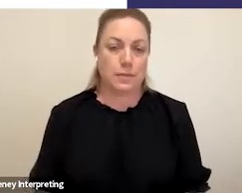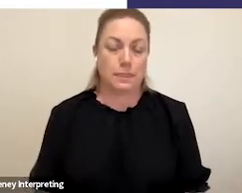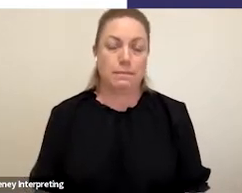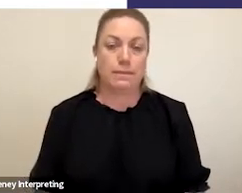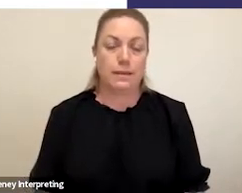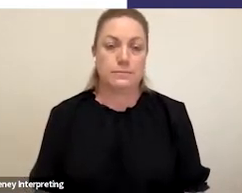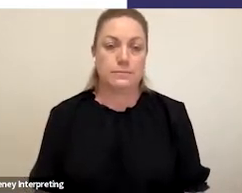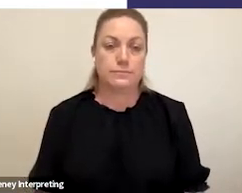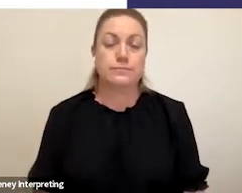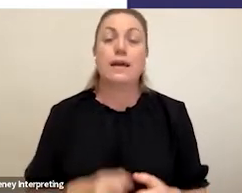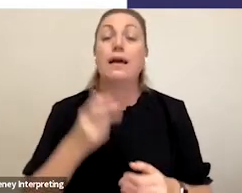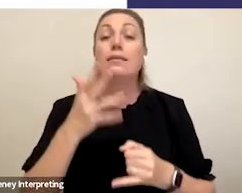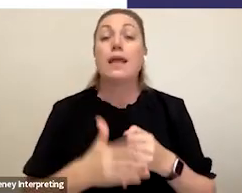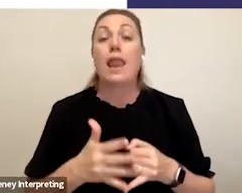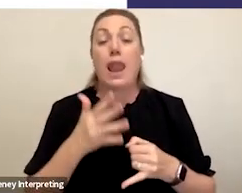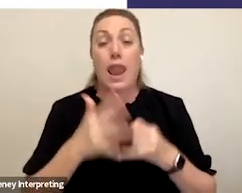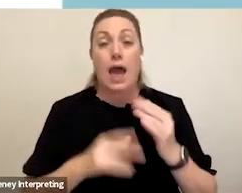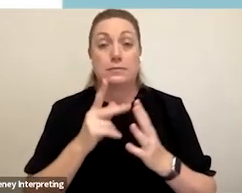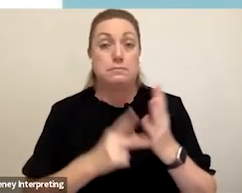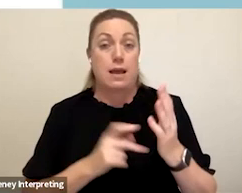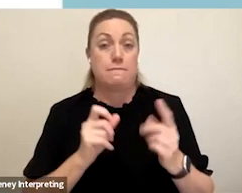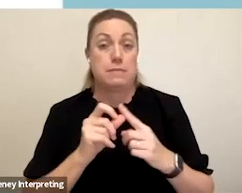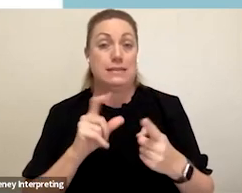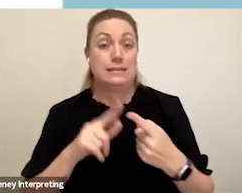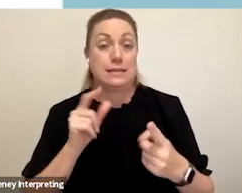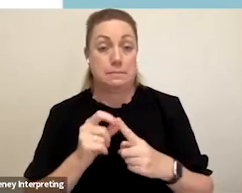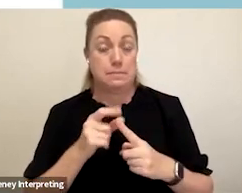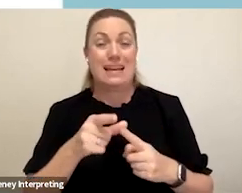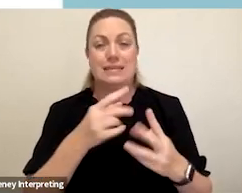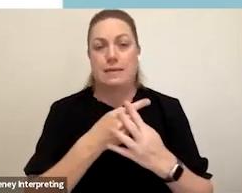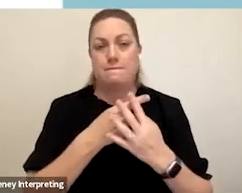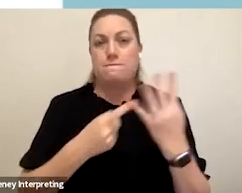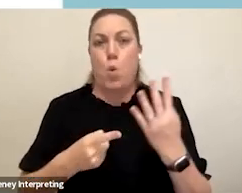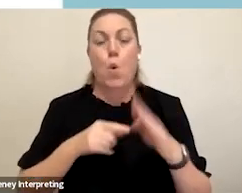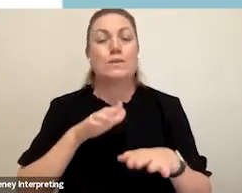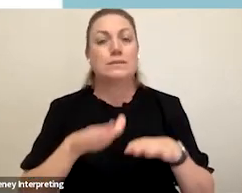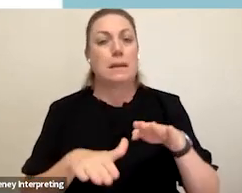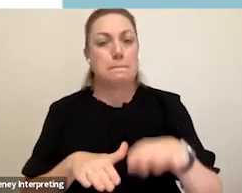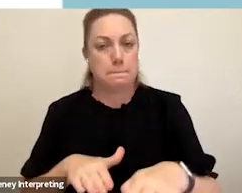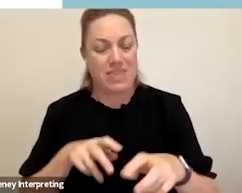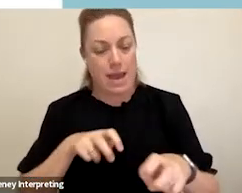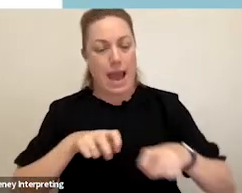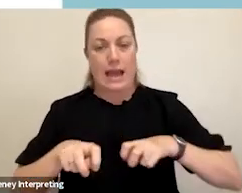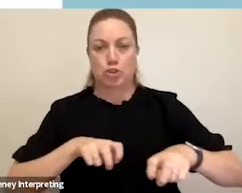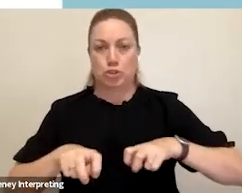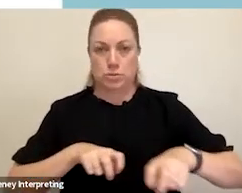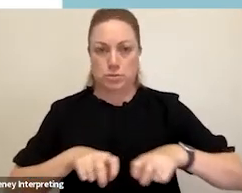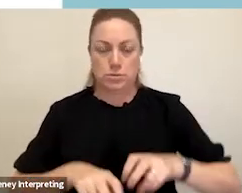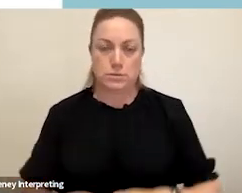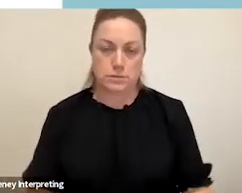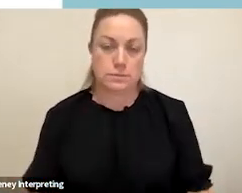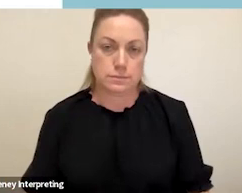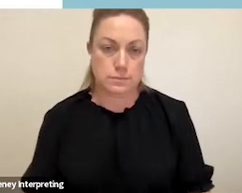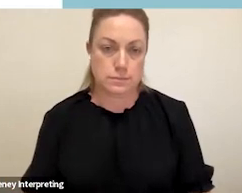component of the PSEP is the 4 steps, which is on my next slide. These are the 4 action steps that bring those